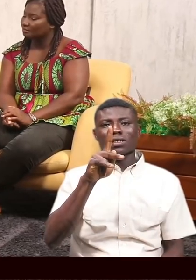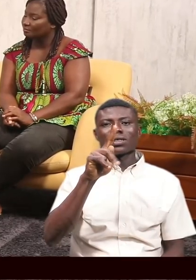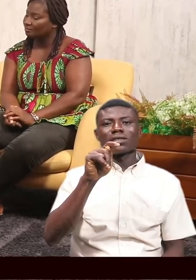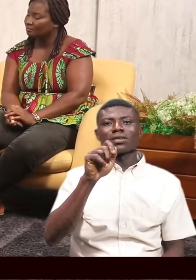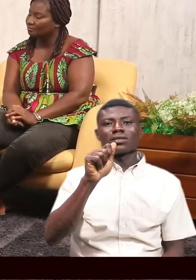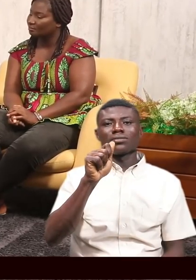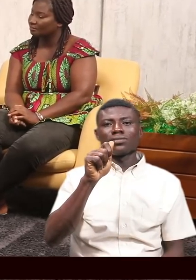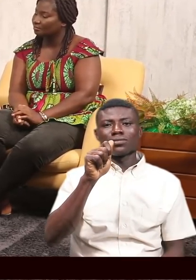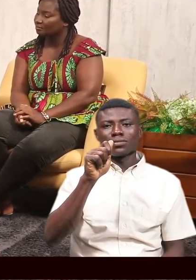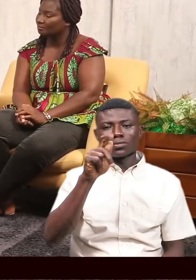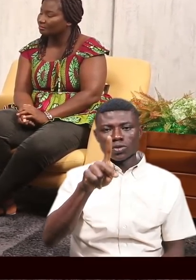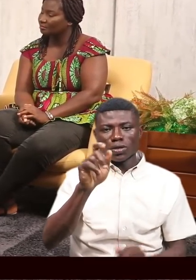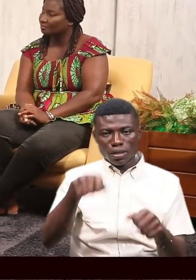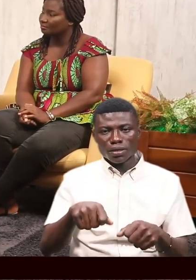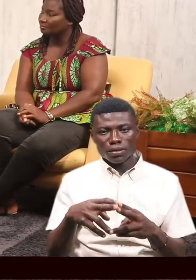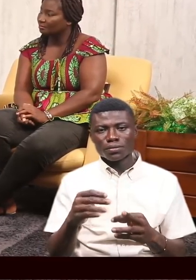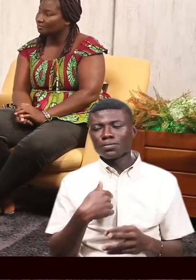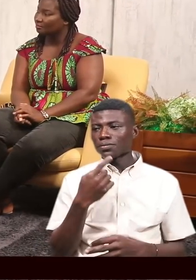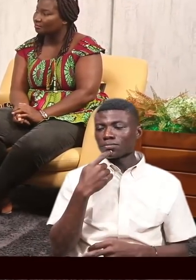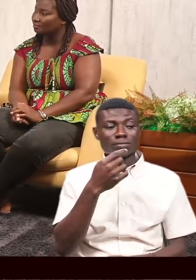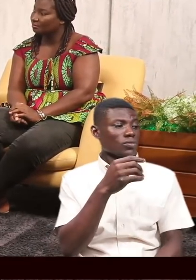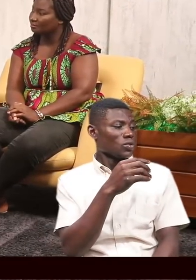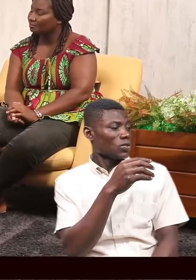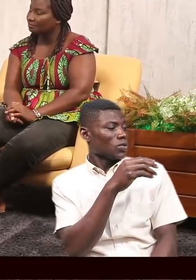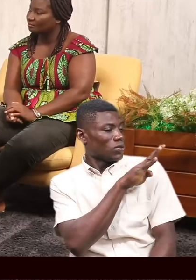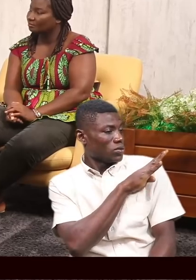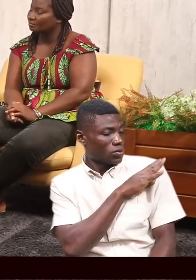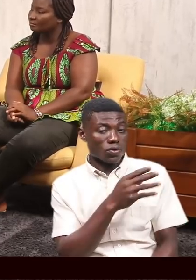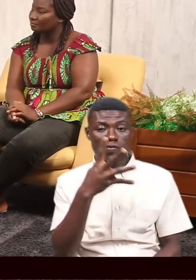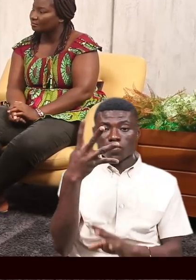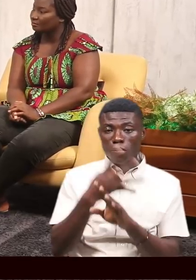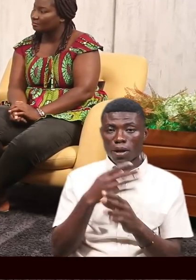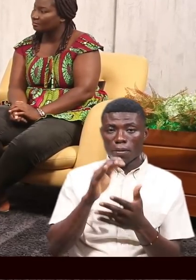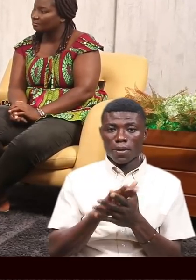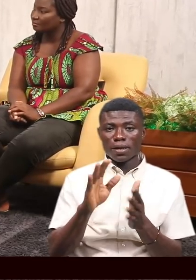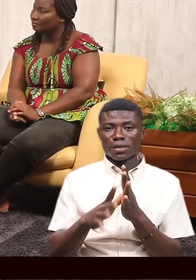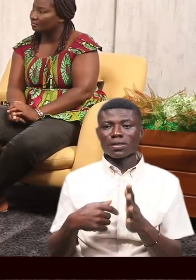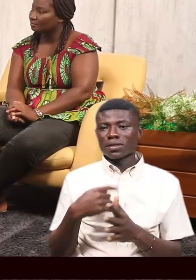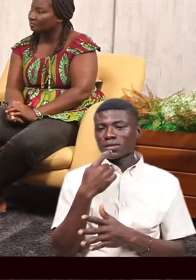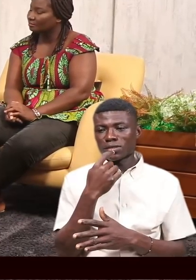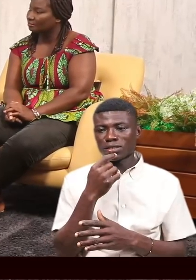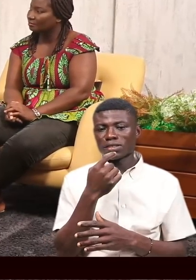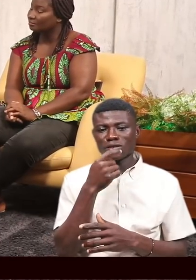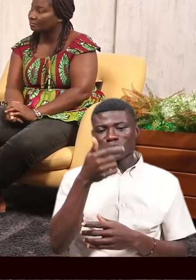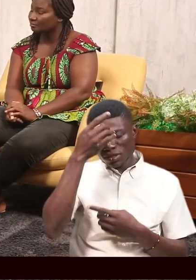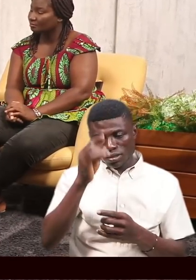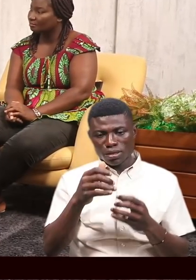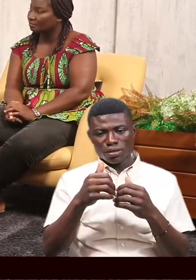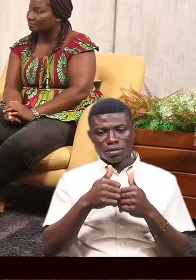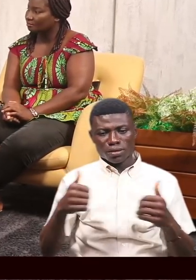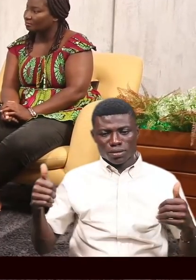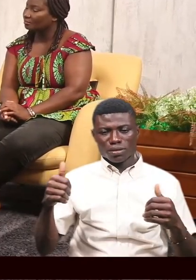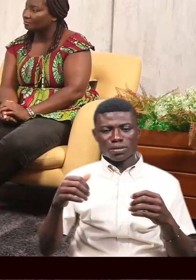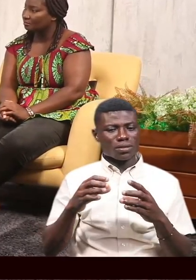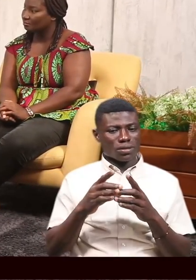instagram me da se nana en ti technical 4 months aware no en a we see de una ka so be jai be ja aware na